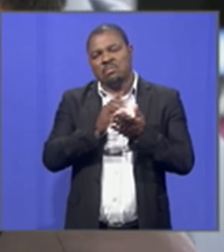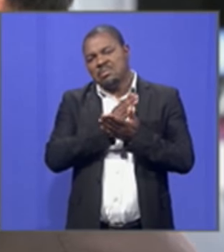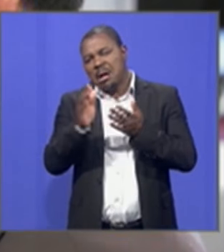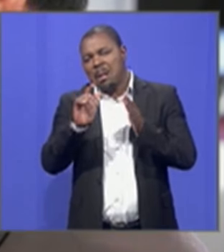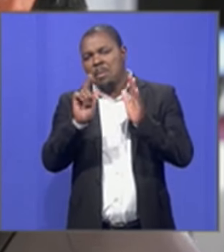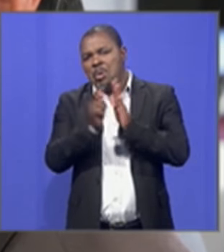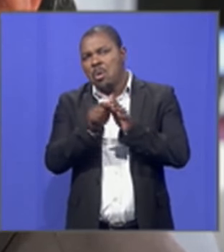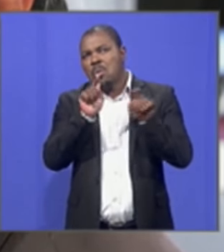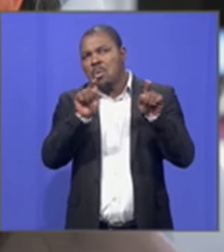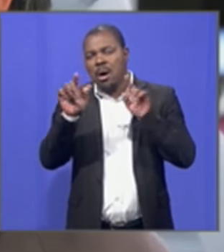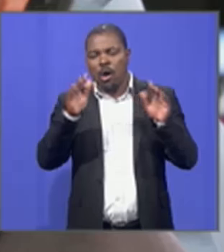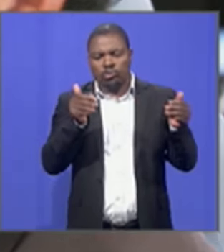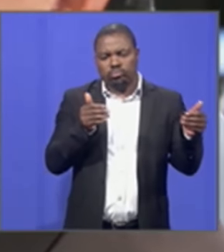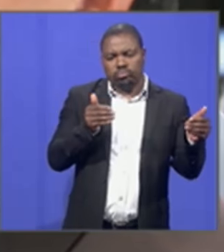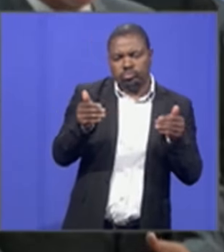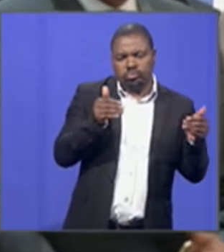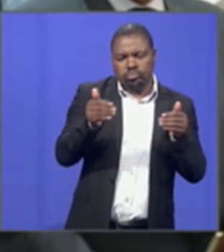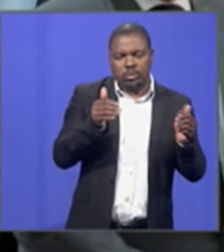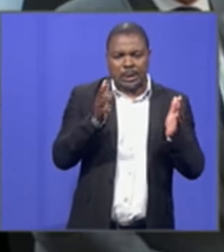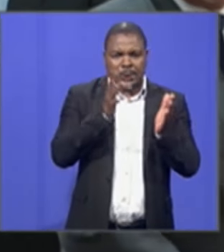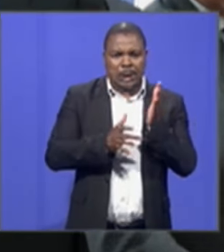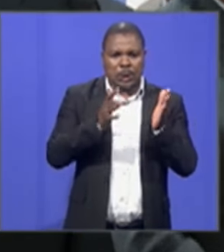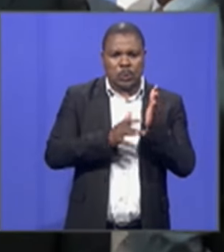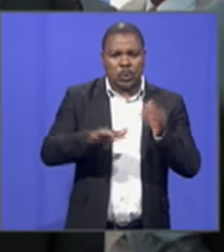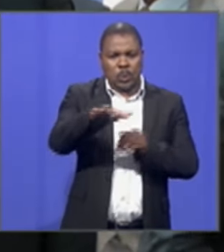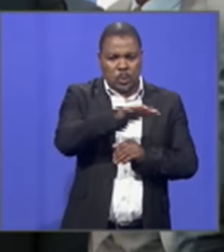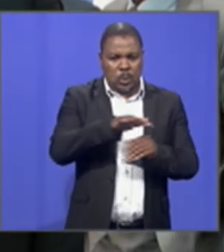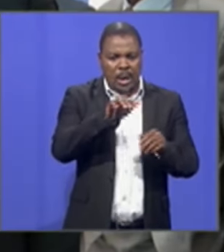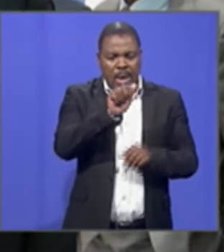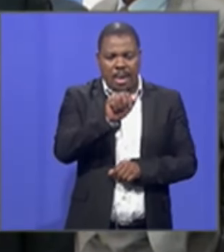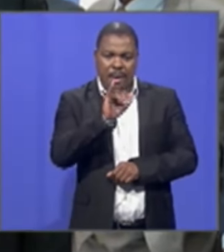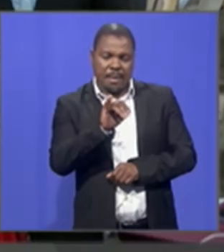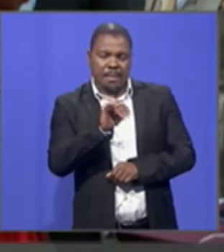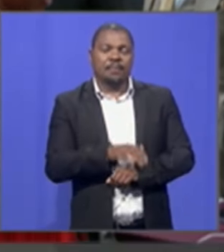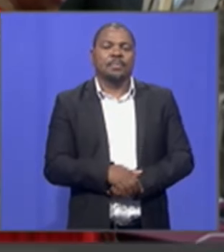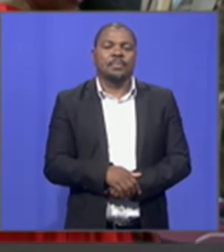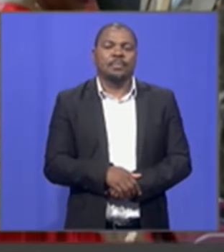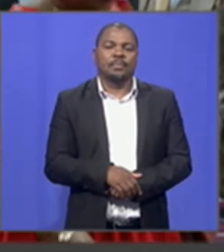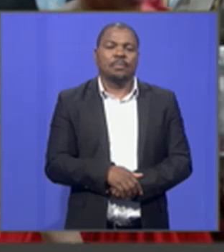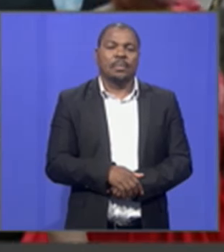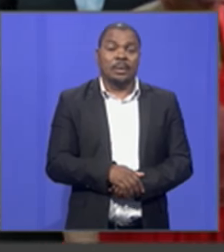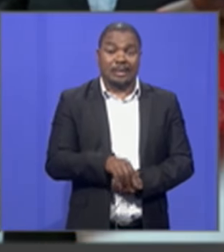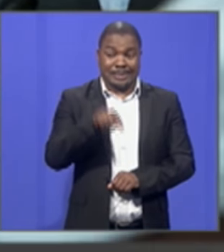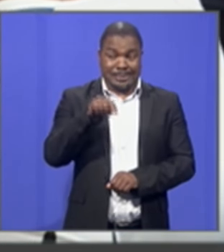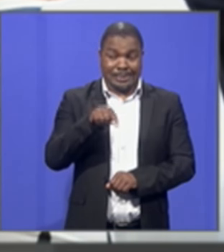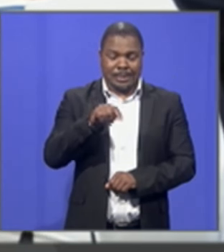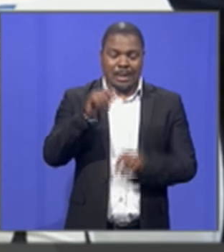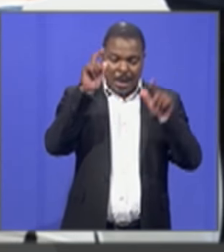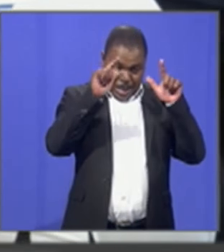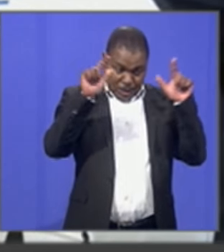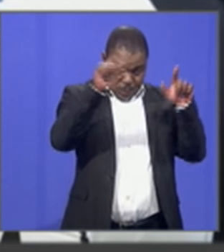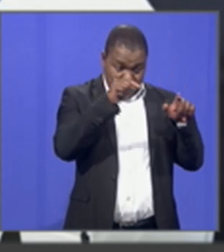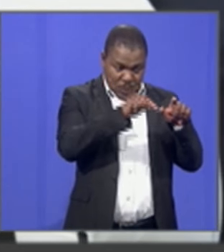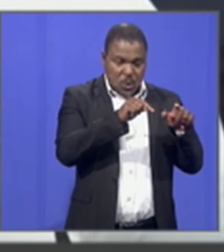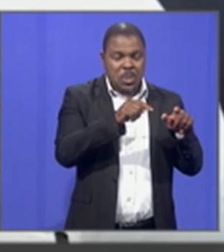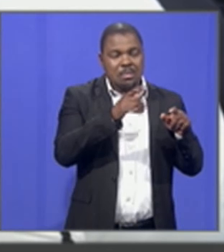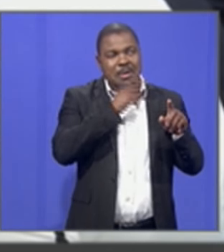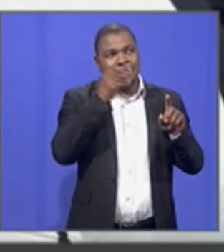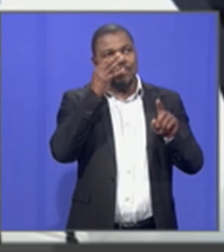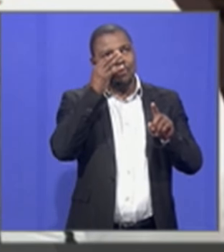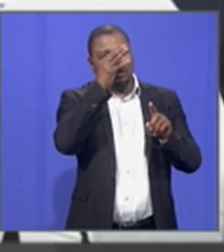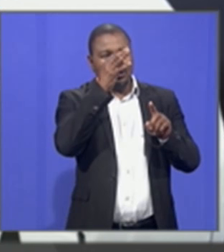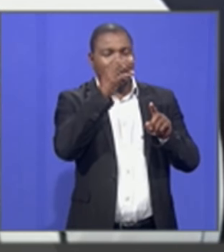meng e laolang tsamaiso ya tsa mahlale a sejwalejwale a maiketsetso AI mona ke hona moo Lesotho le tla bona bokamoso